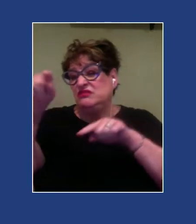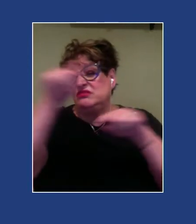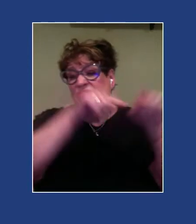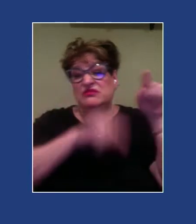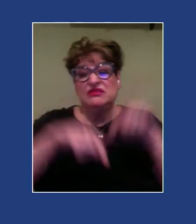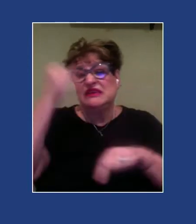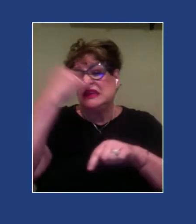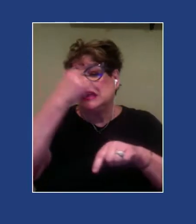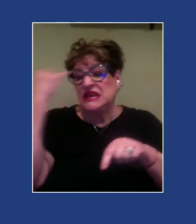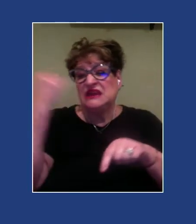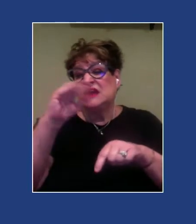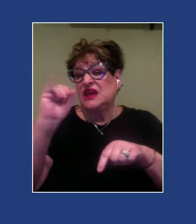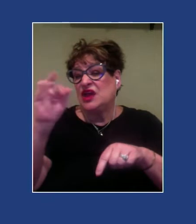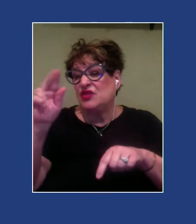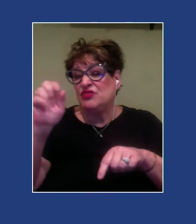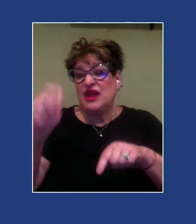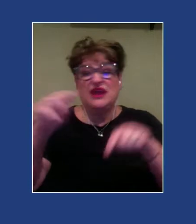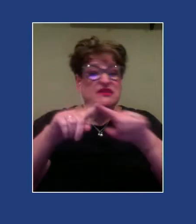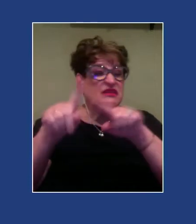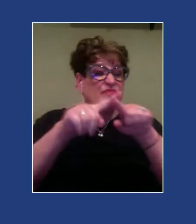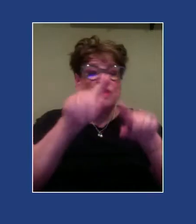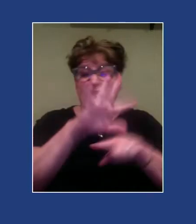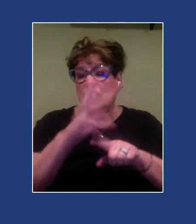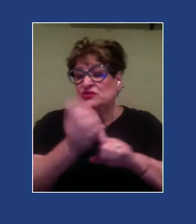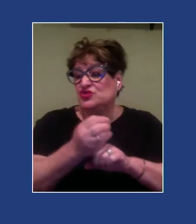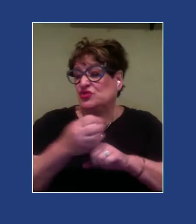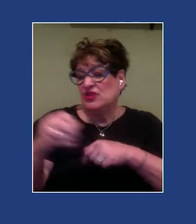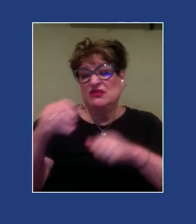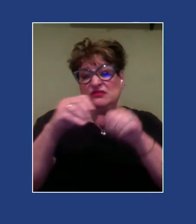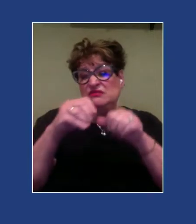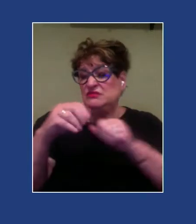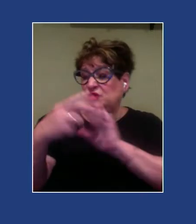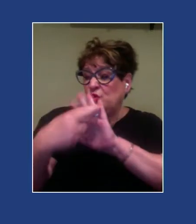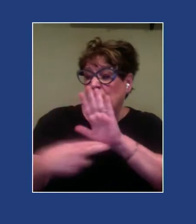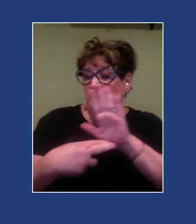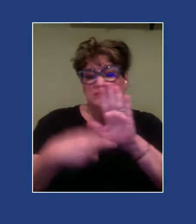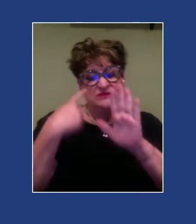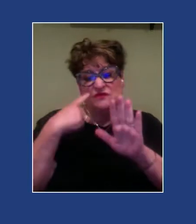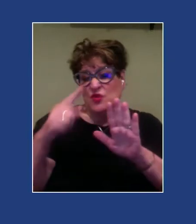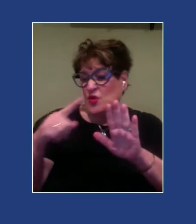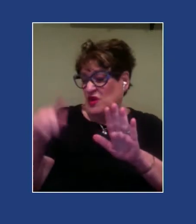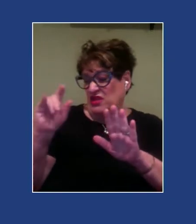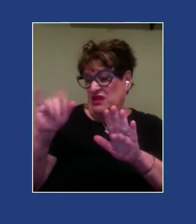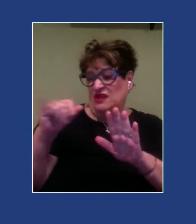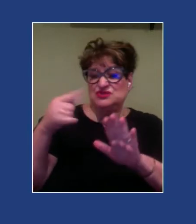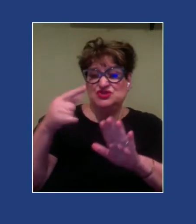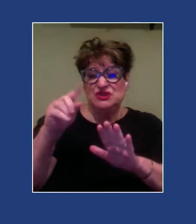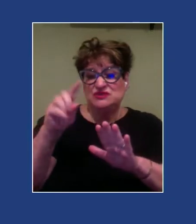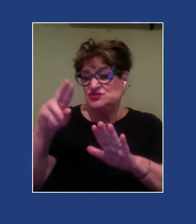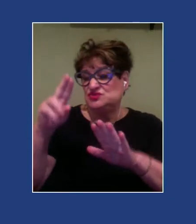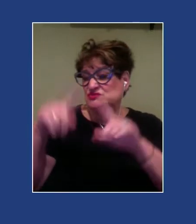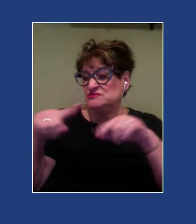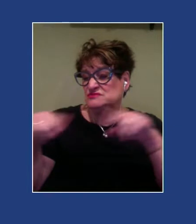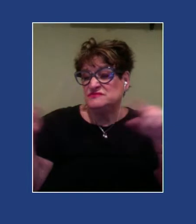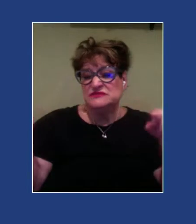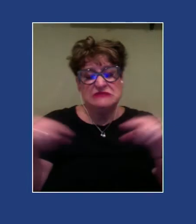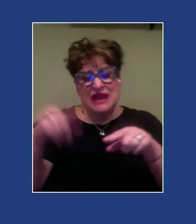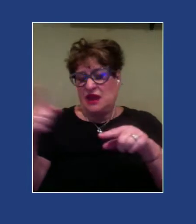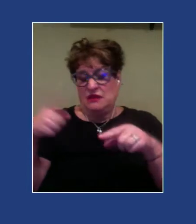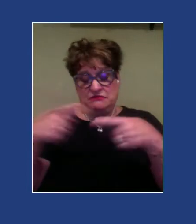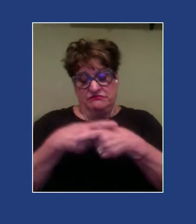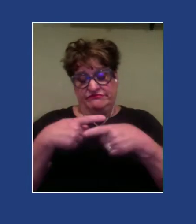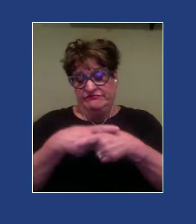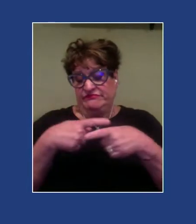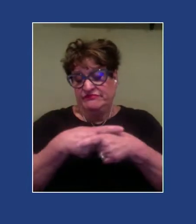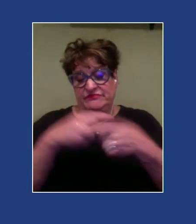Sweden, United States, with different cultural norms regarding gender diversity. And contradictory findings may have arisen in part